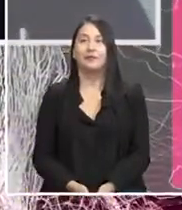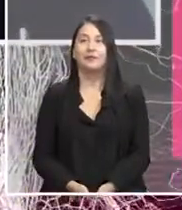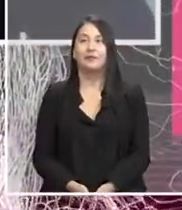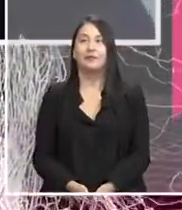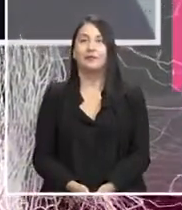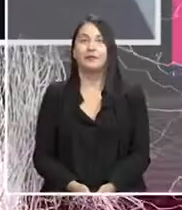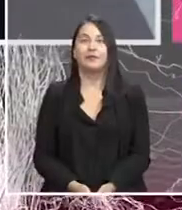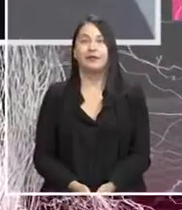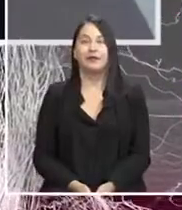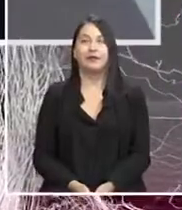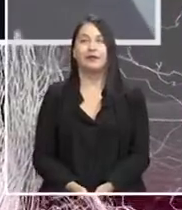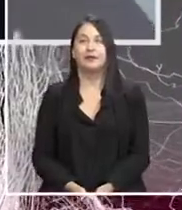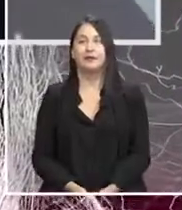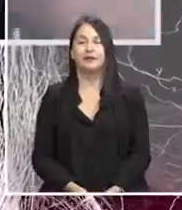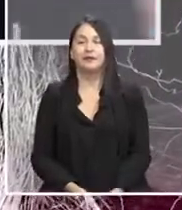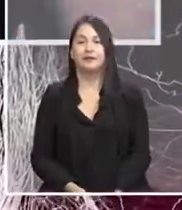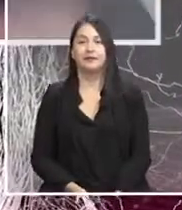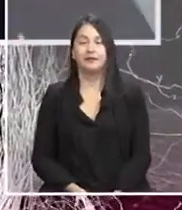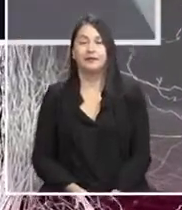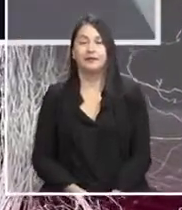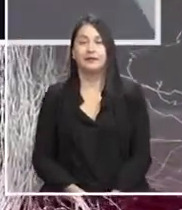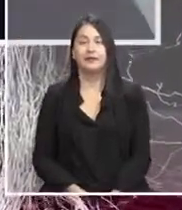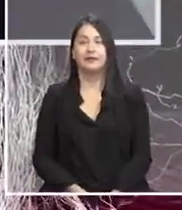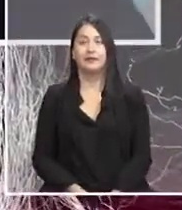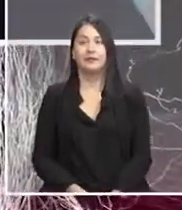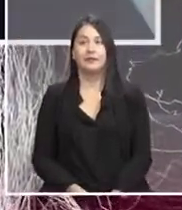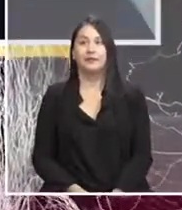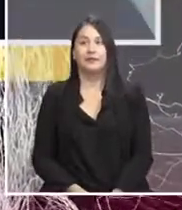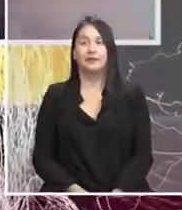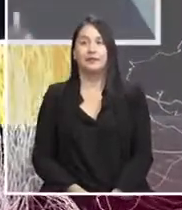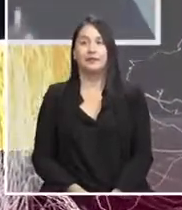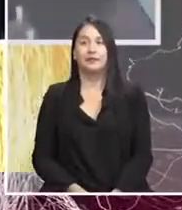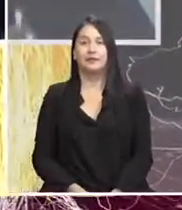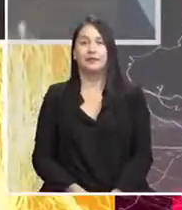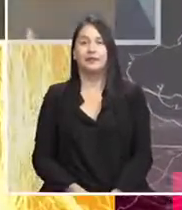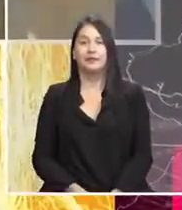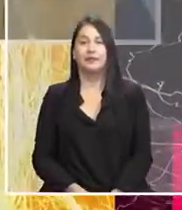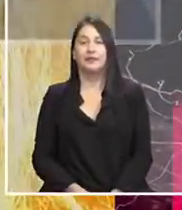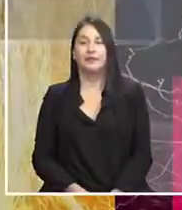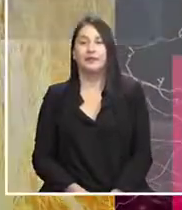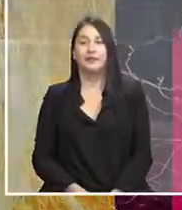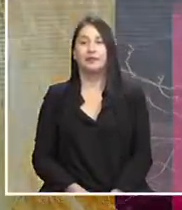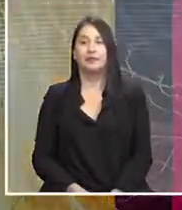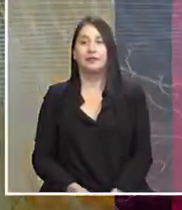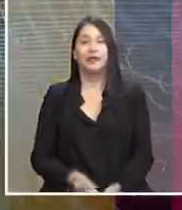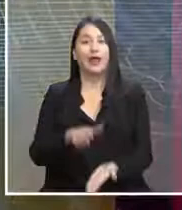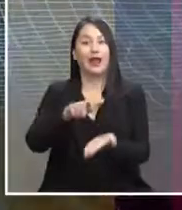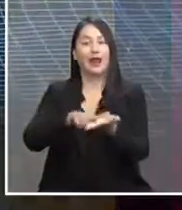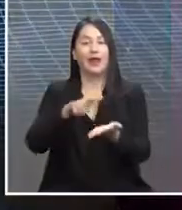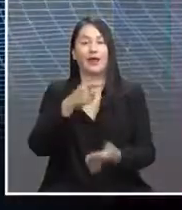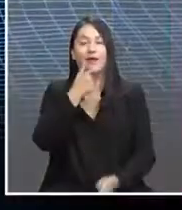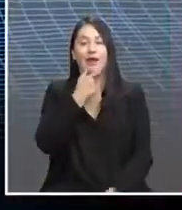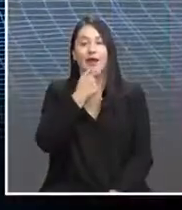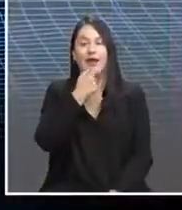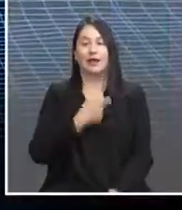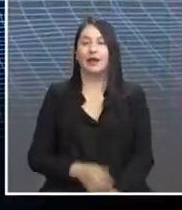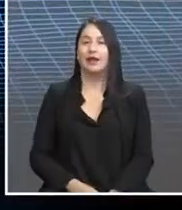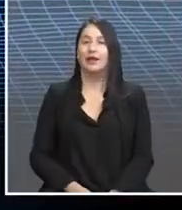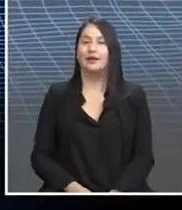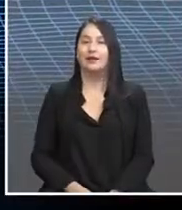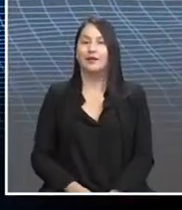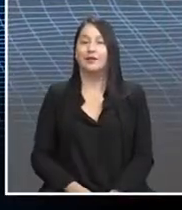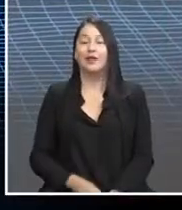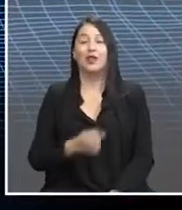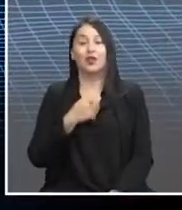Hello, everyone, and thank you for that wonderful introduction. I'm here to talk with you today about the